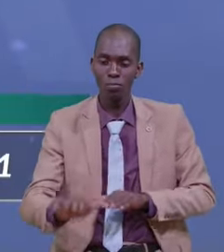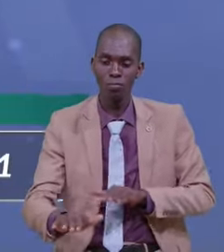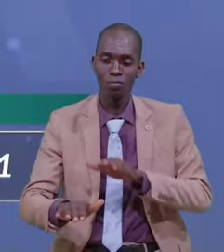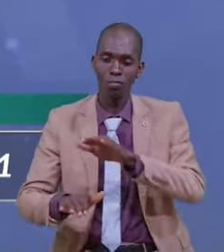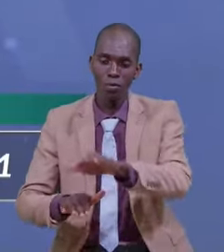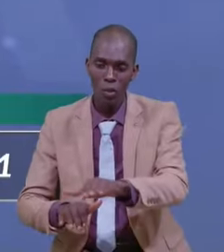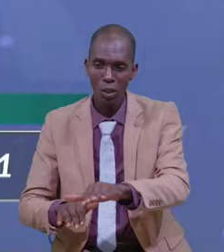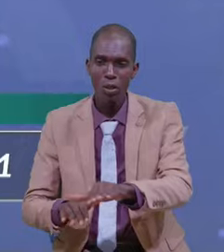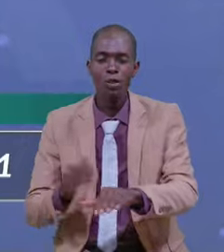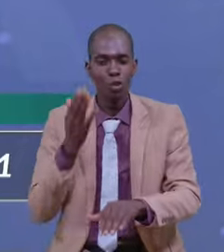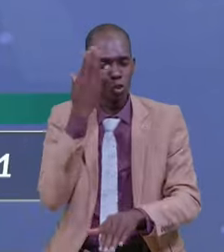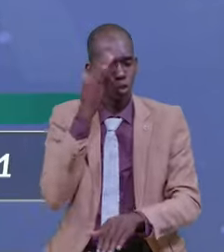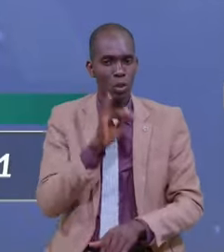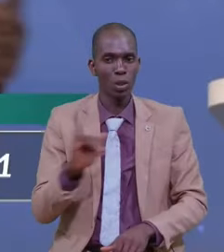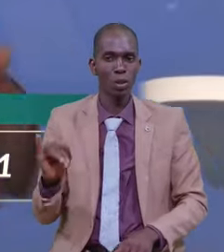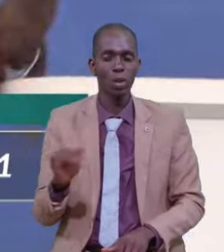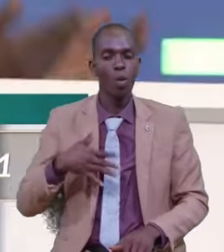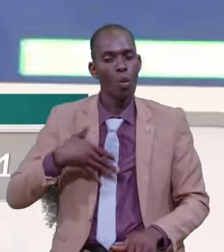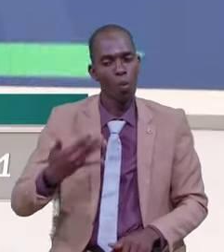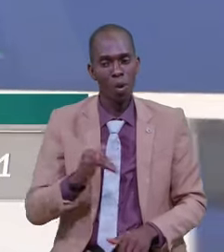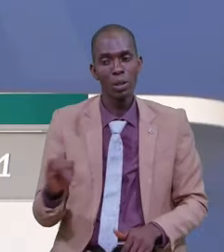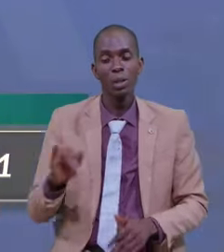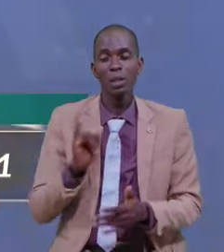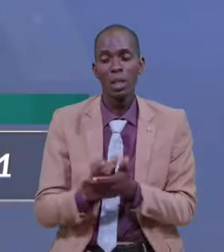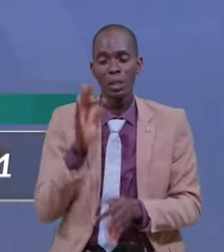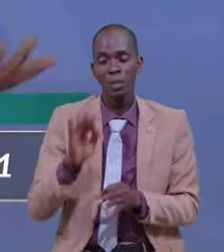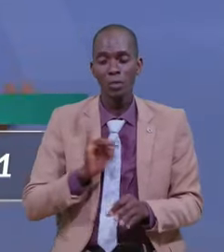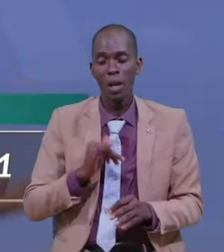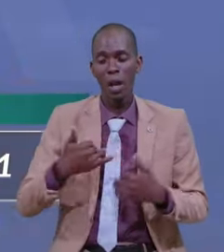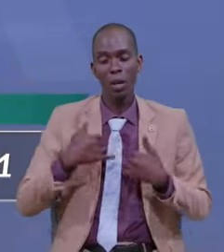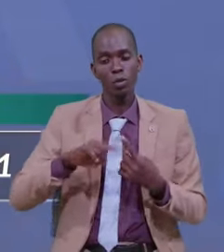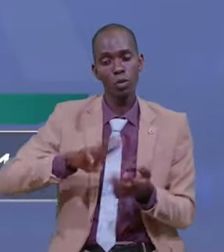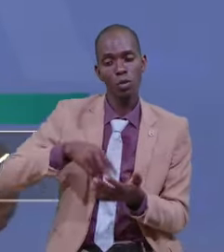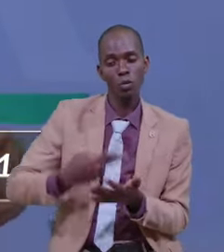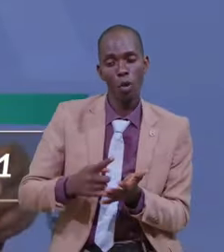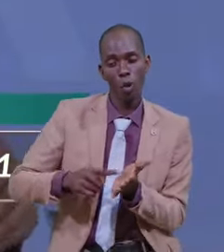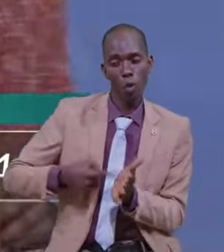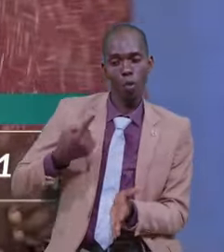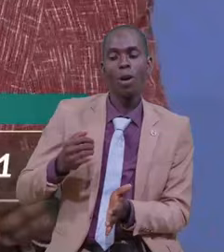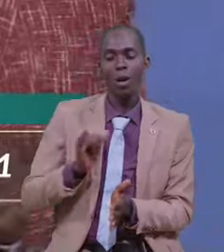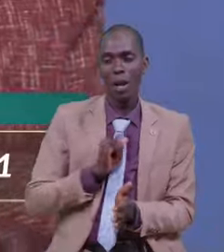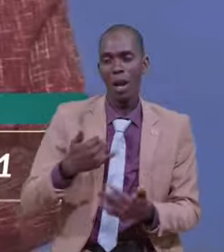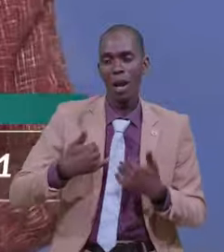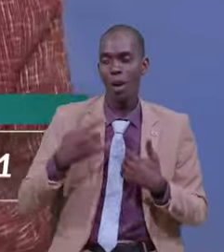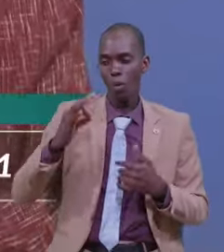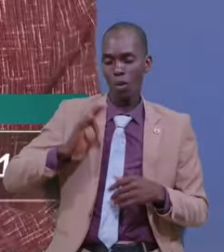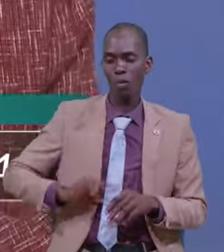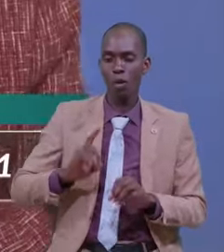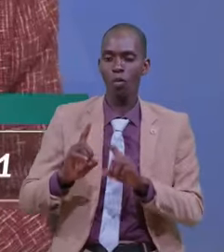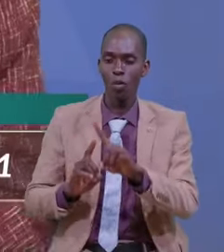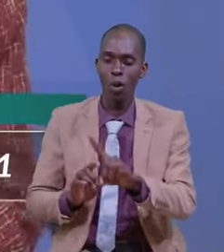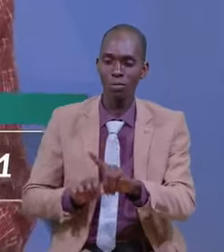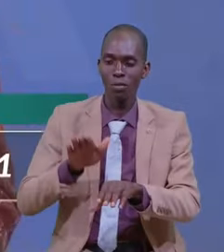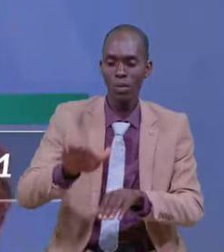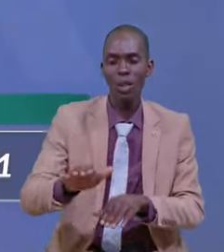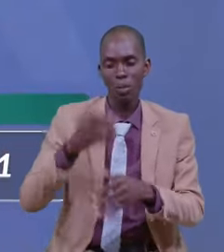the one step backward comes, I'll still have the gain of one. Did you hear the parable? Is